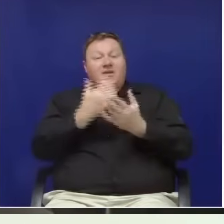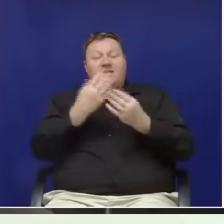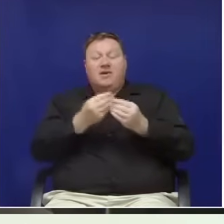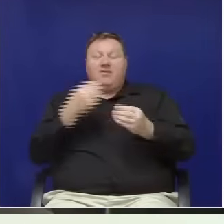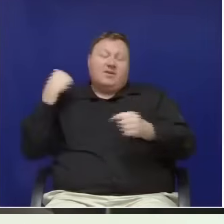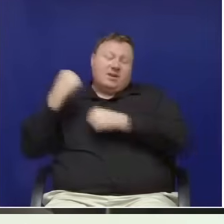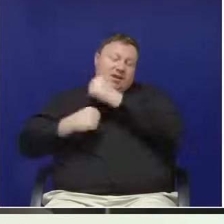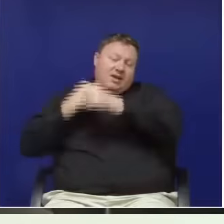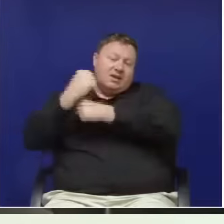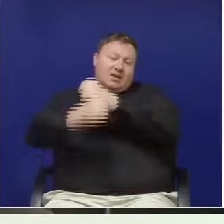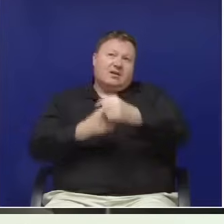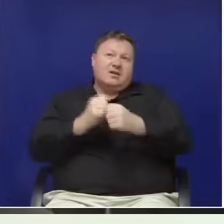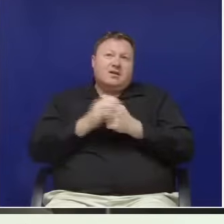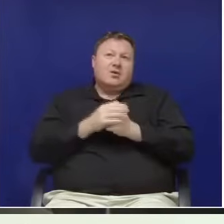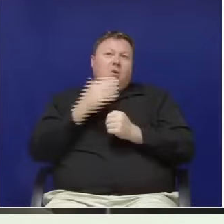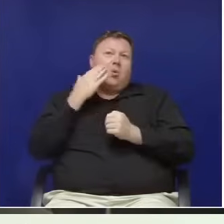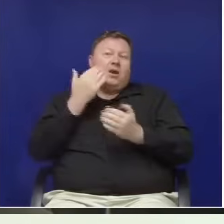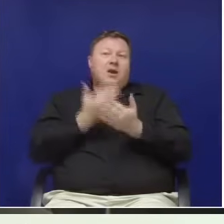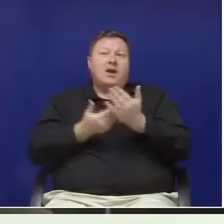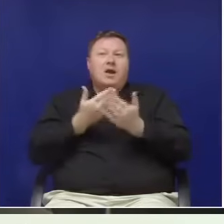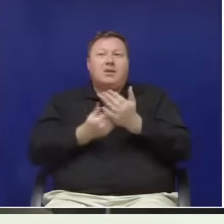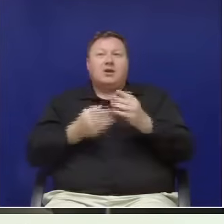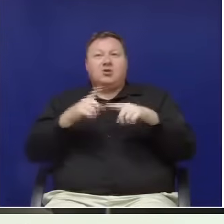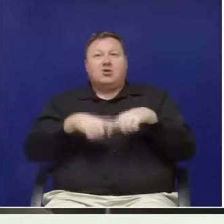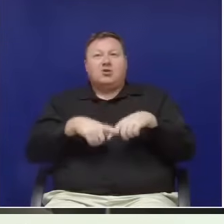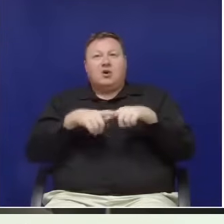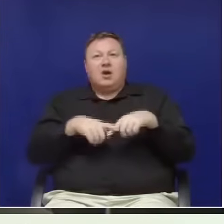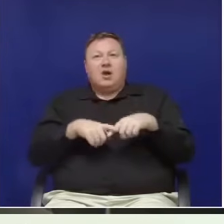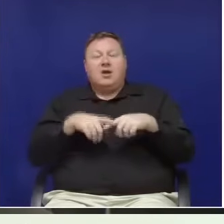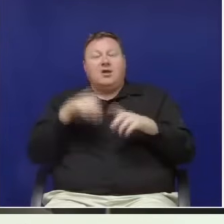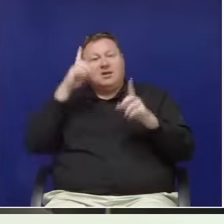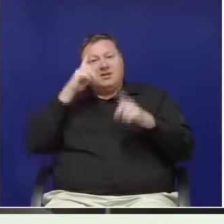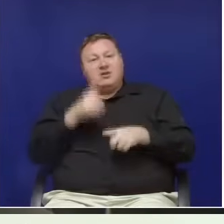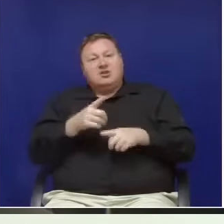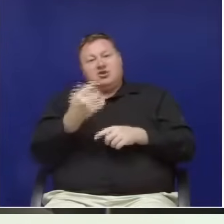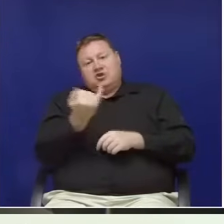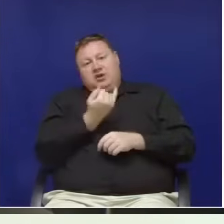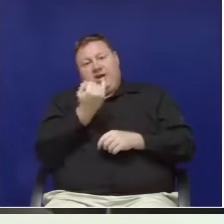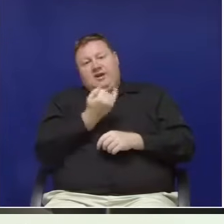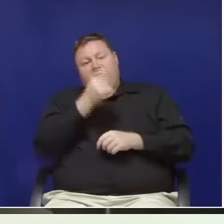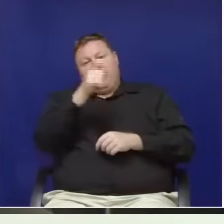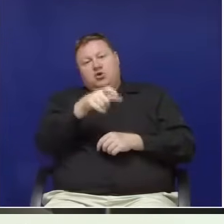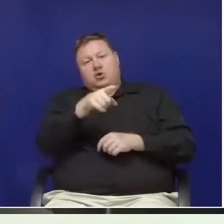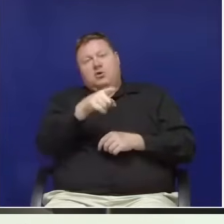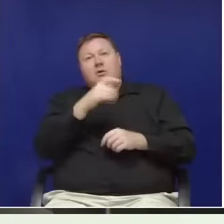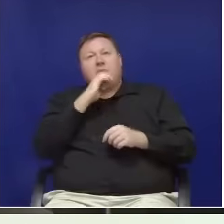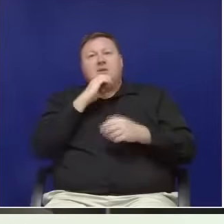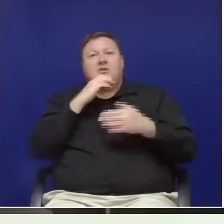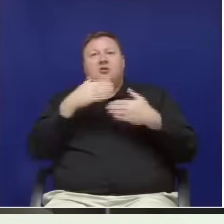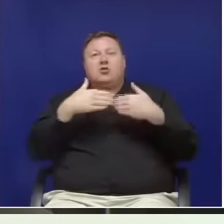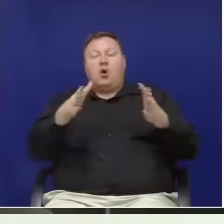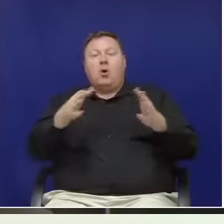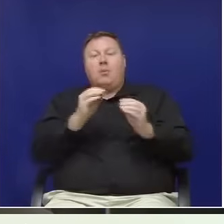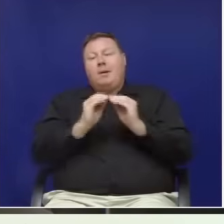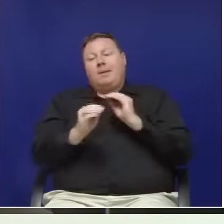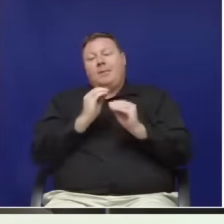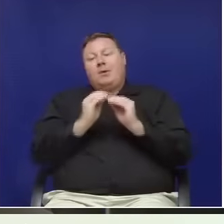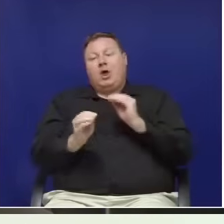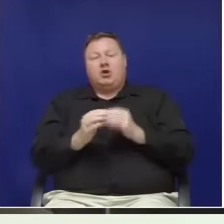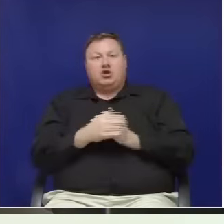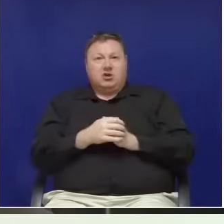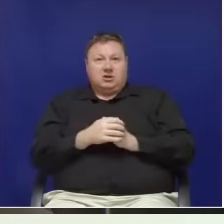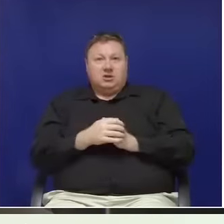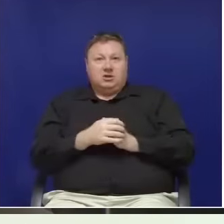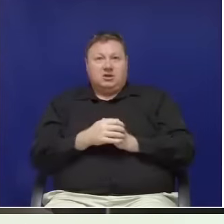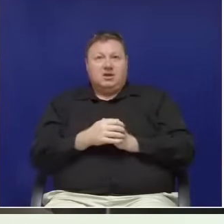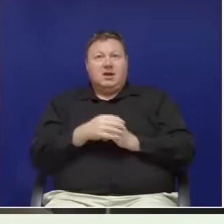years. As soon as your application is reliant on the discretion of an individual, you open the door for manipulation. These